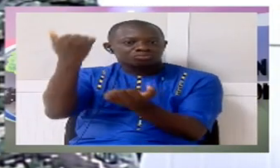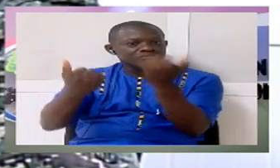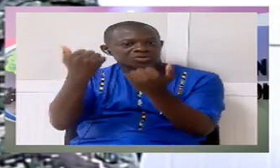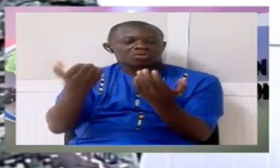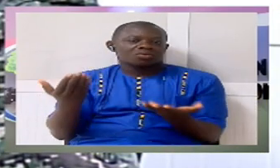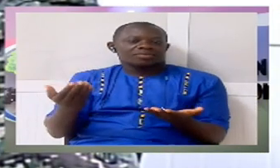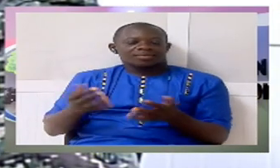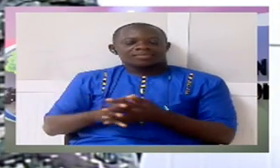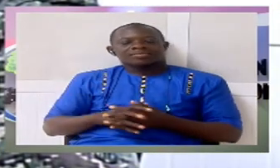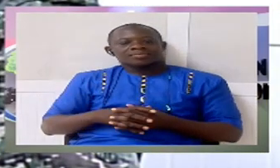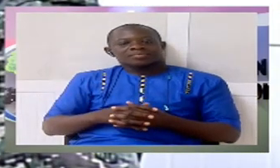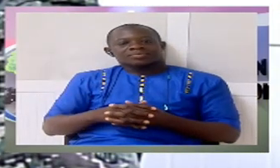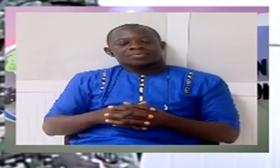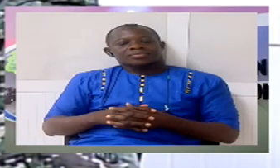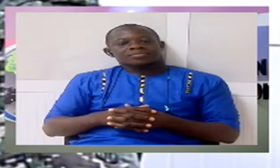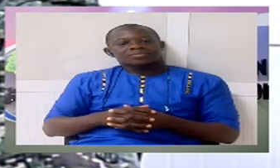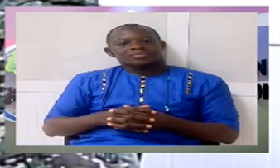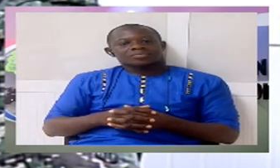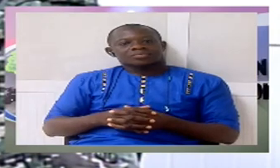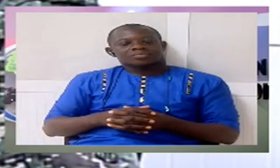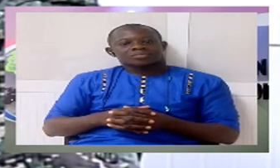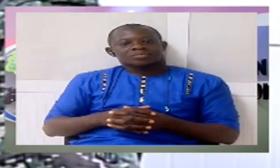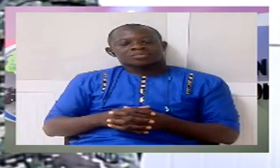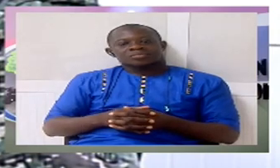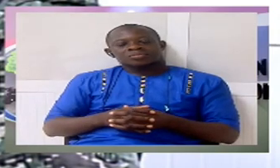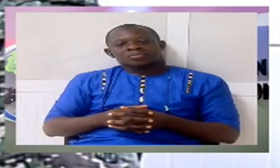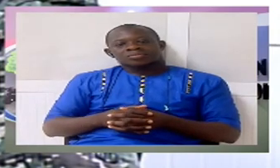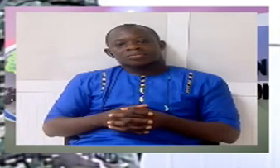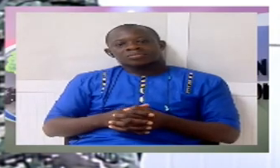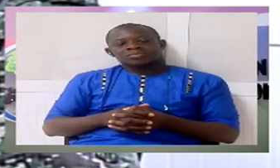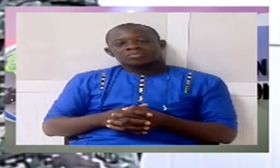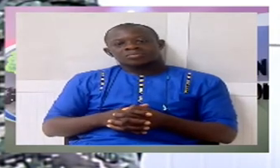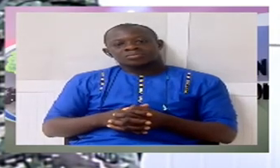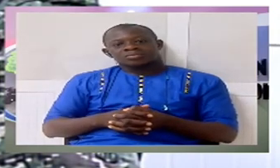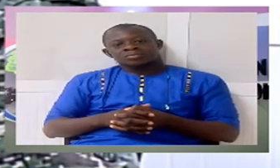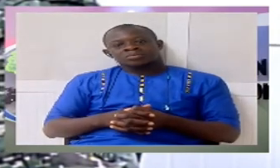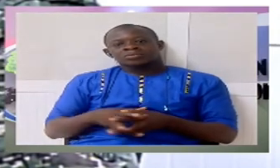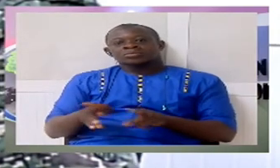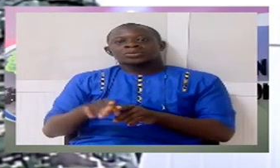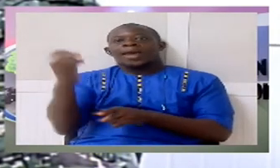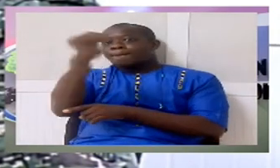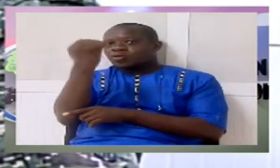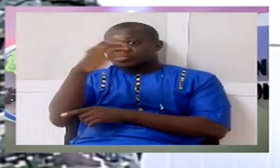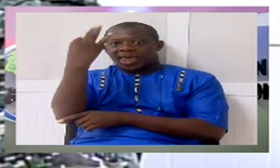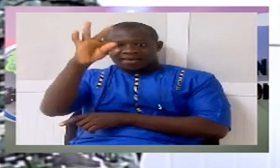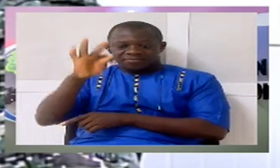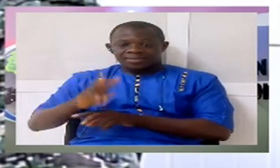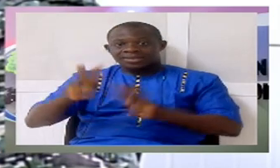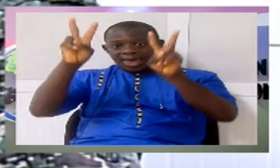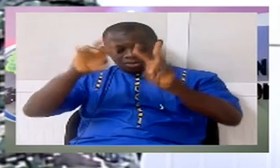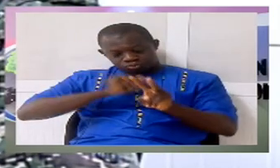ñu muccal seen bopp ci convoy bi. Yeah, because convoy was small move. Nit ñi dañ bay tali trop. Because when